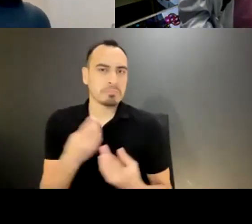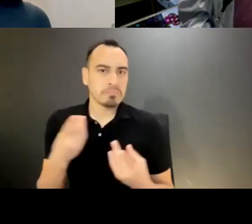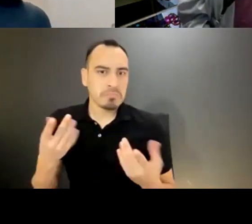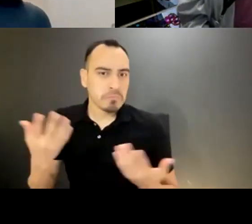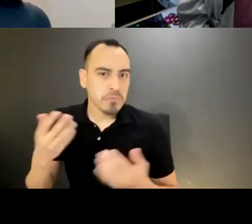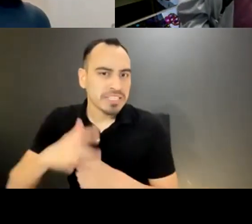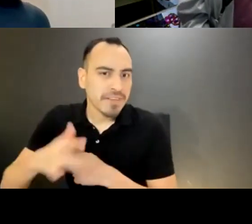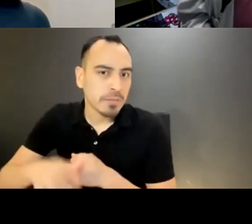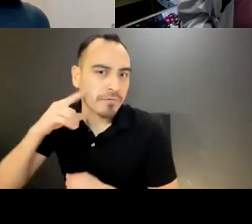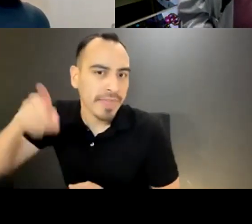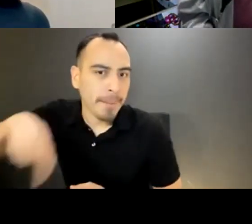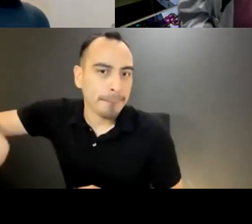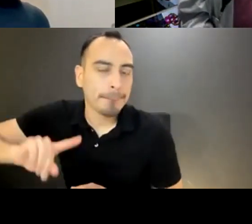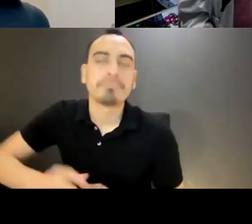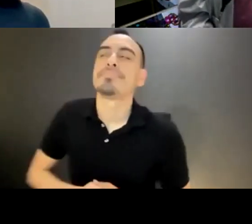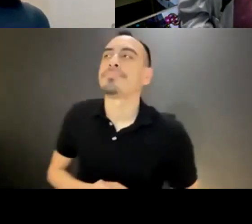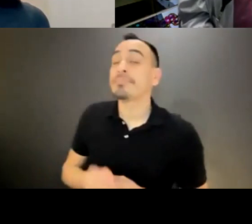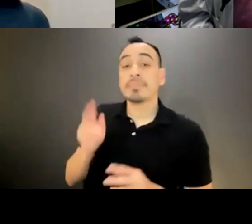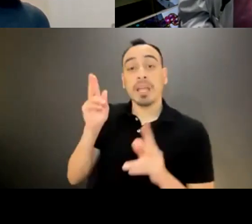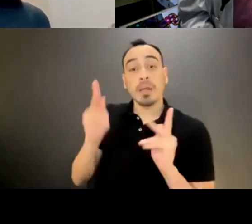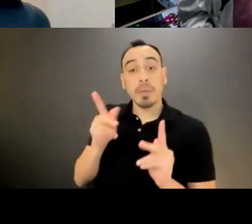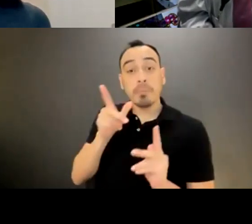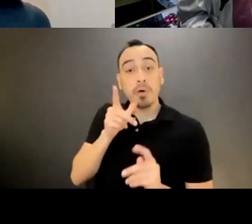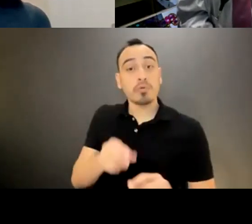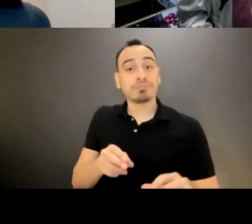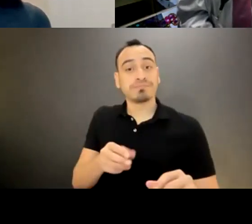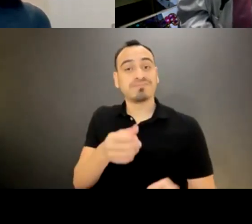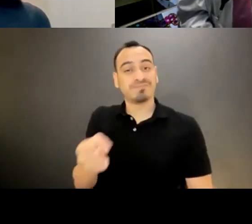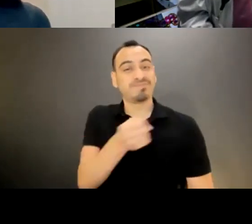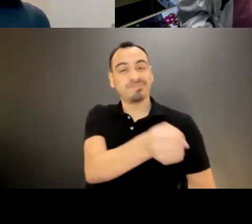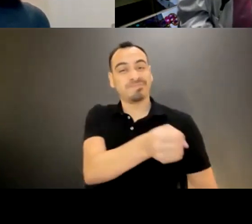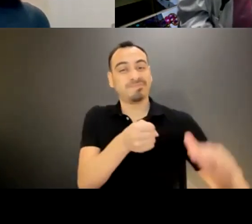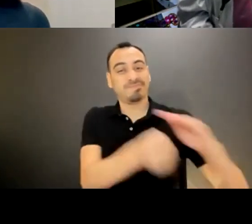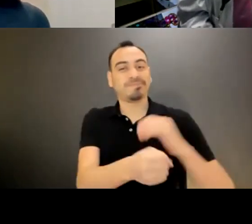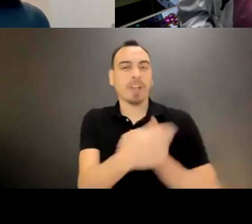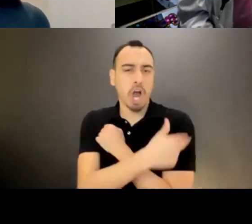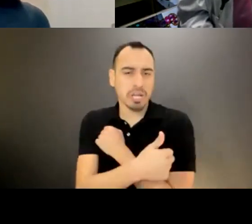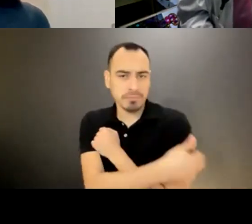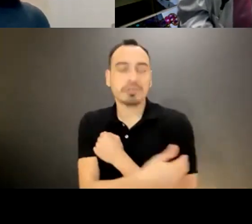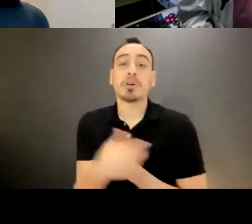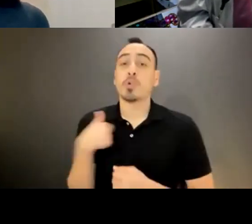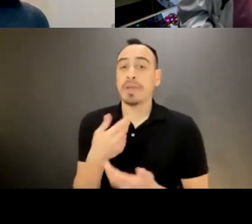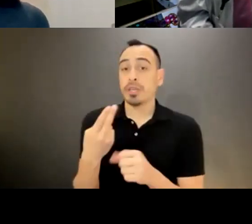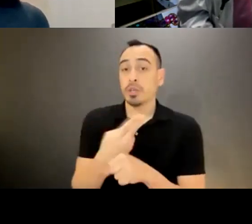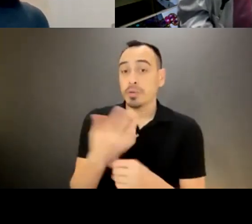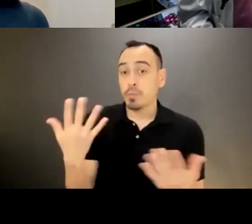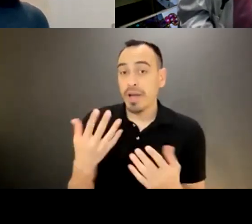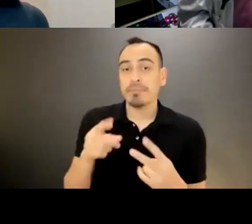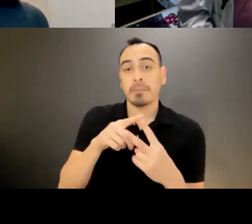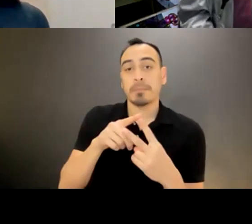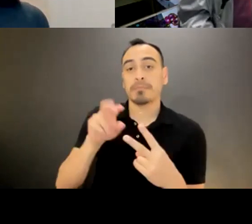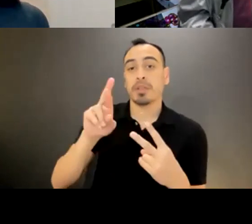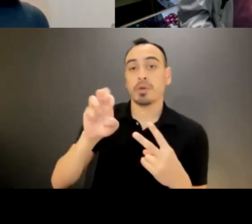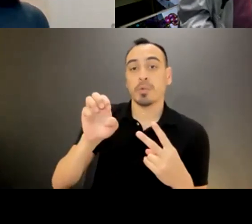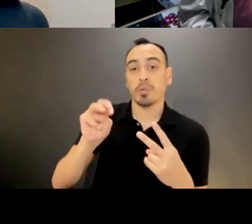for people who have been who are hospitalized, the two primary drugs that we use are remdesivir, which